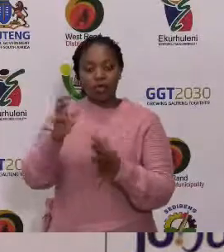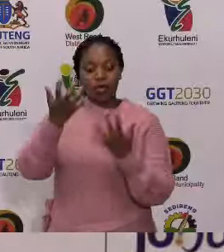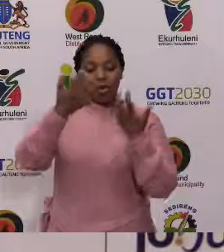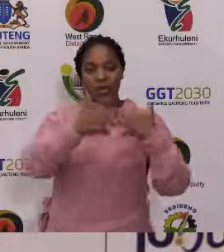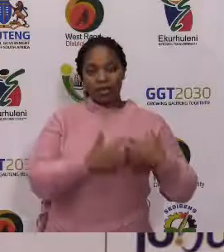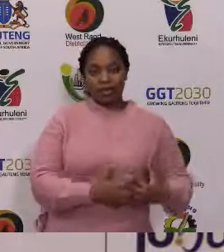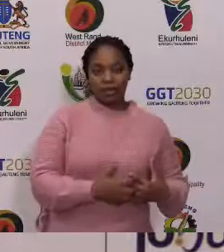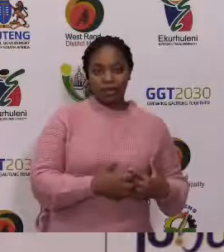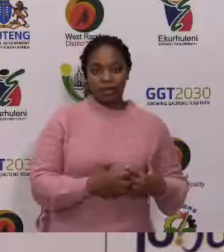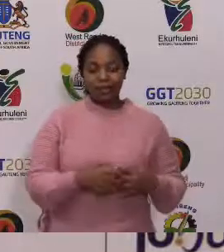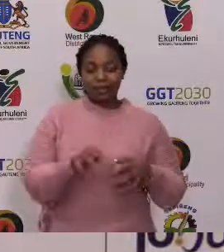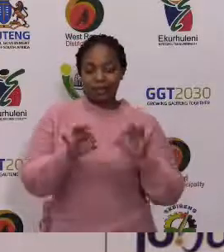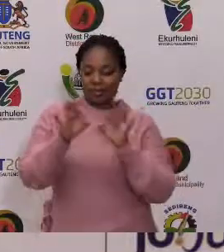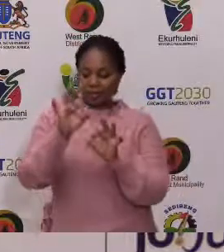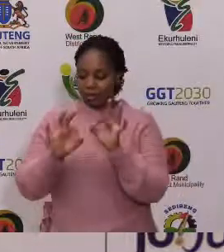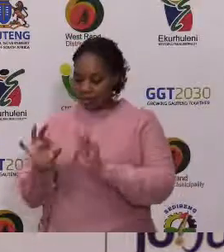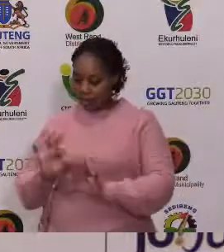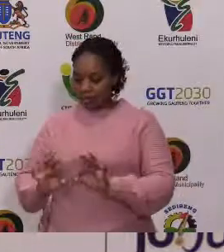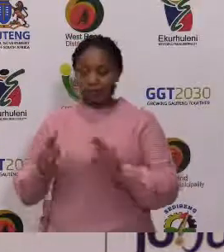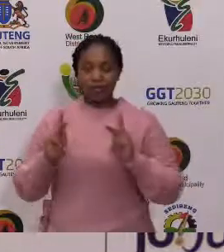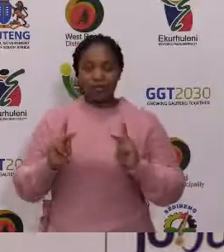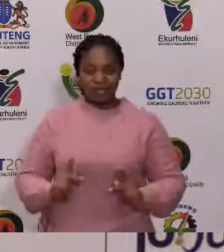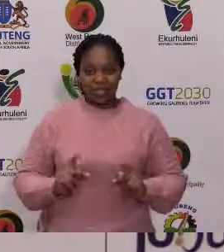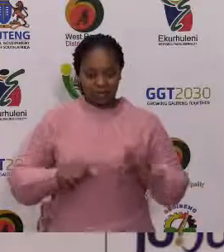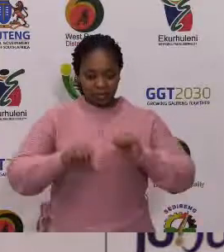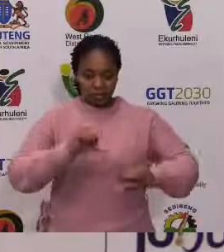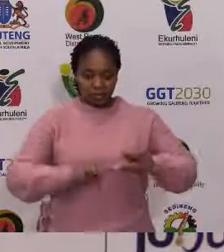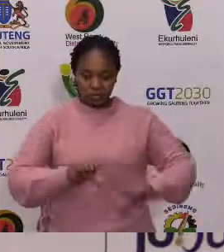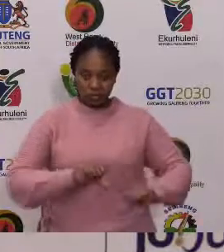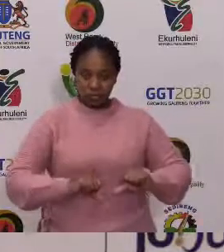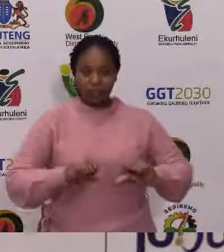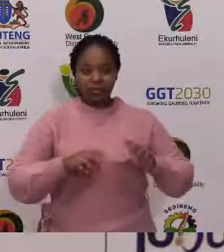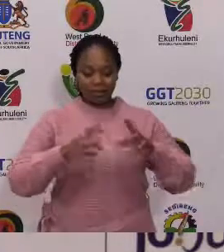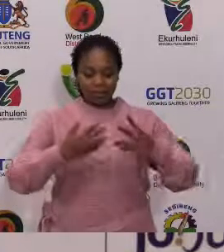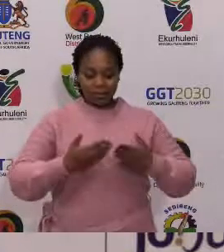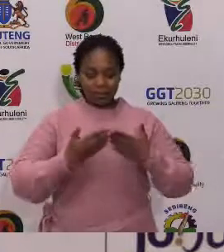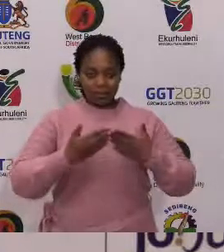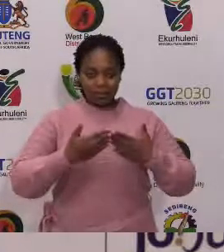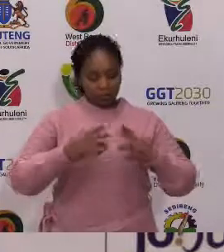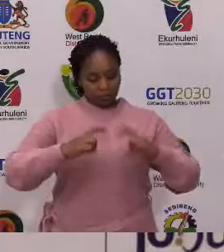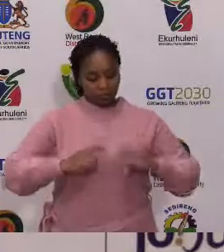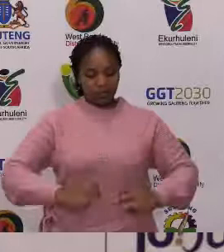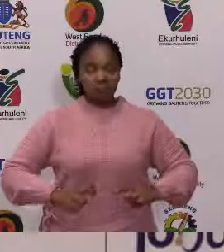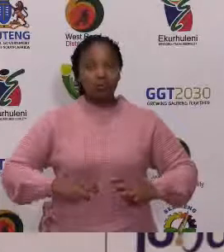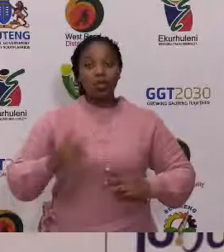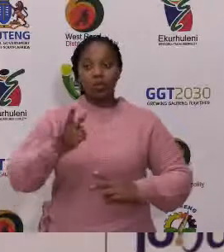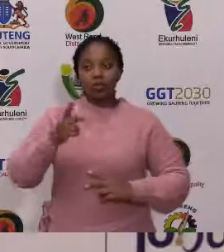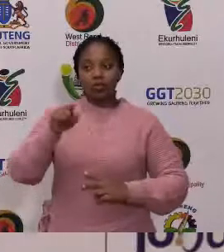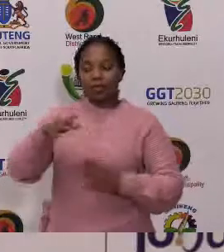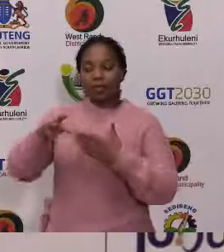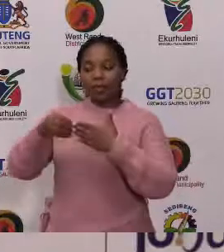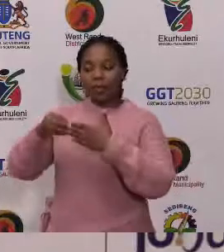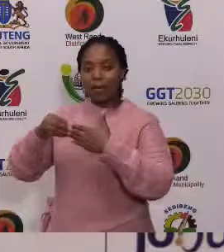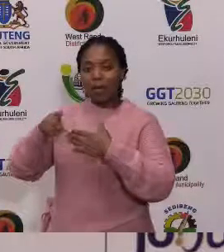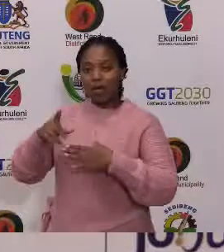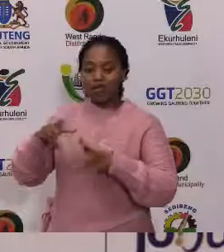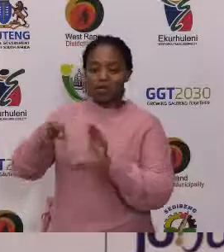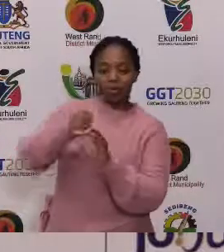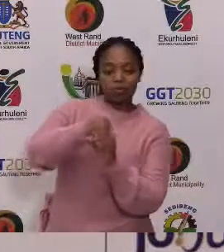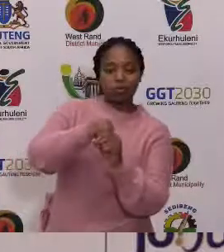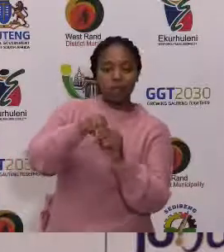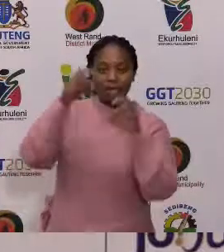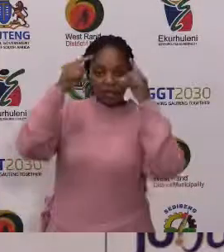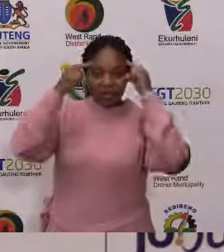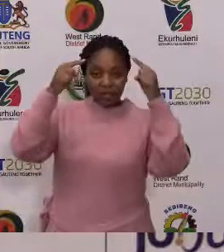Particle Physics, and a member of so he teaches and researches at Wits University as part of